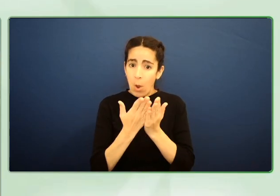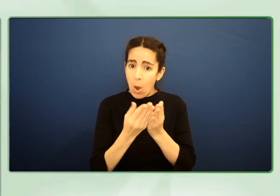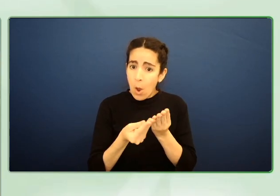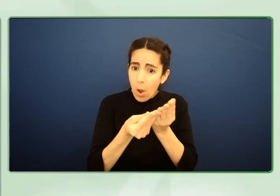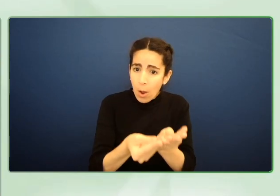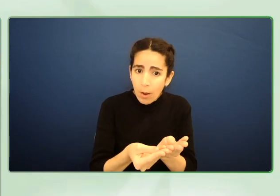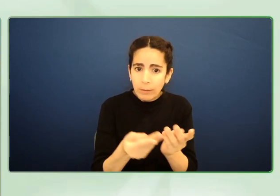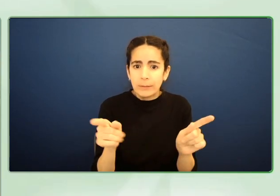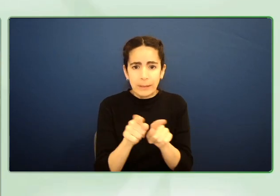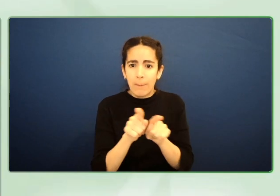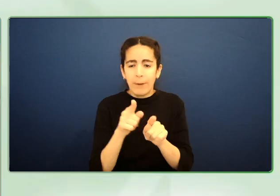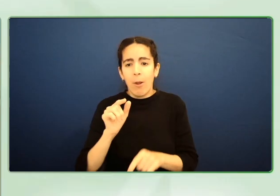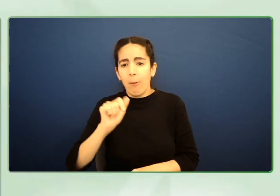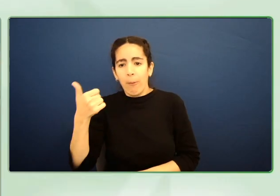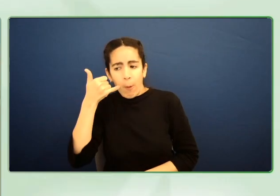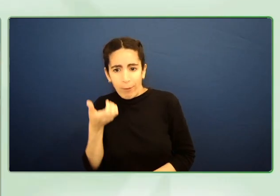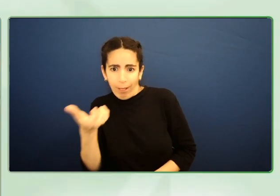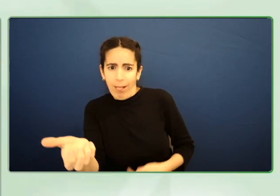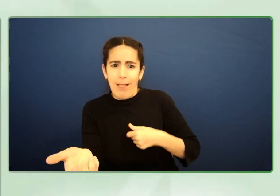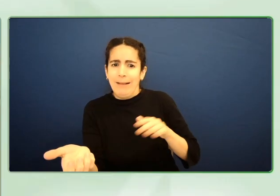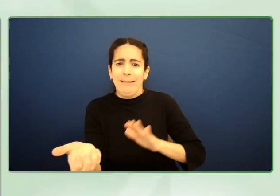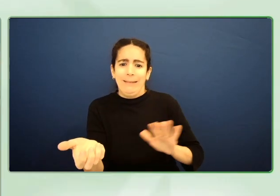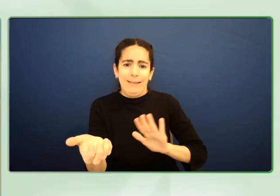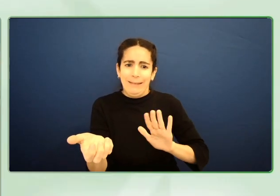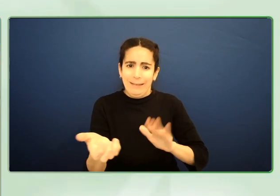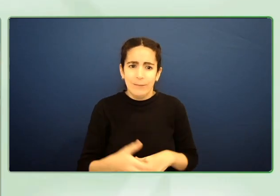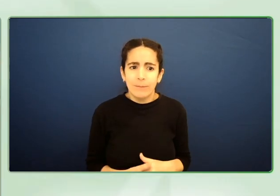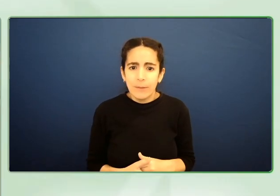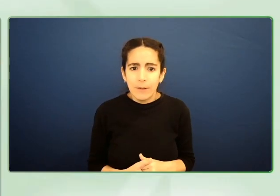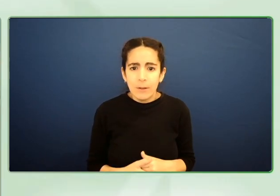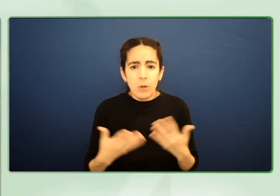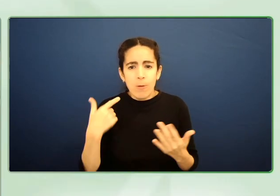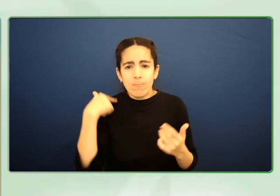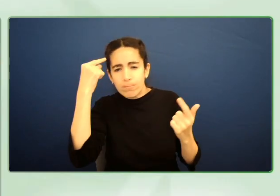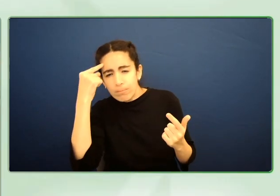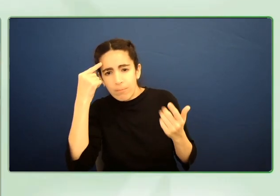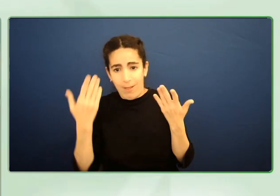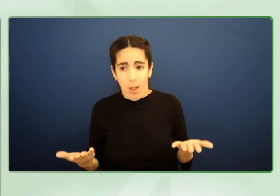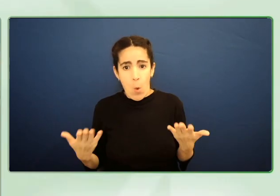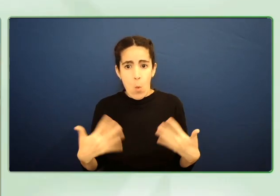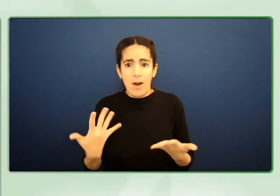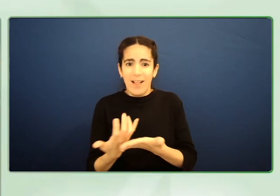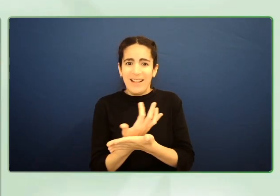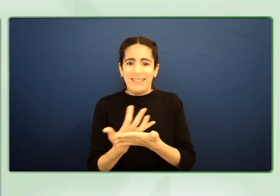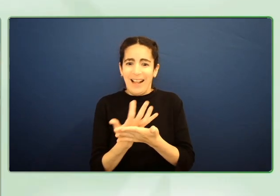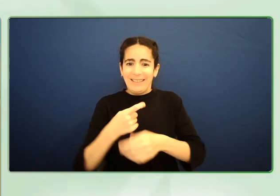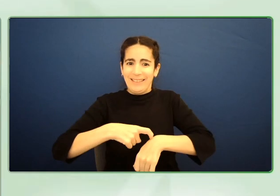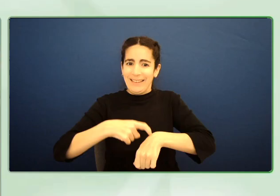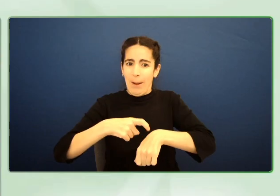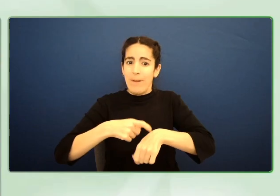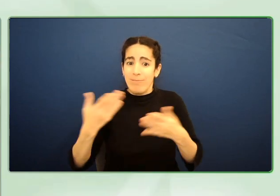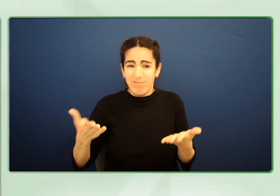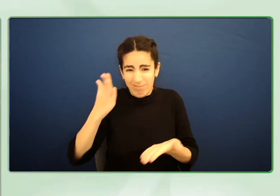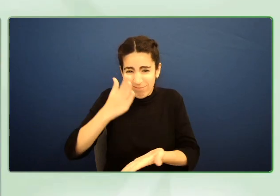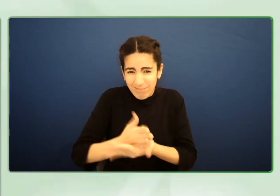the reality, We can't escape technology, but we can select and choose how we are going to use